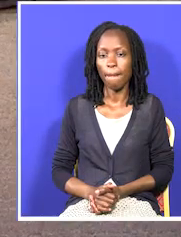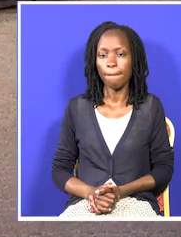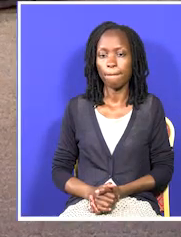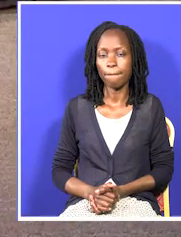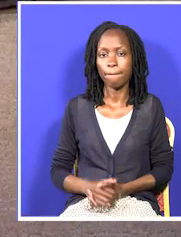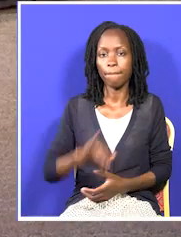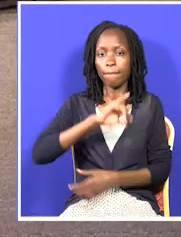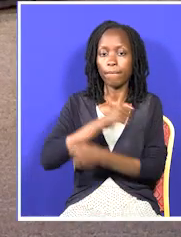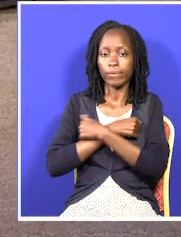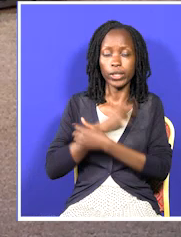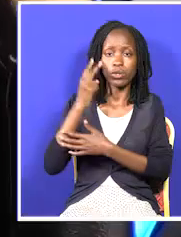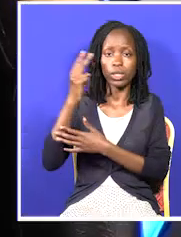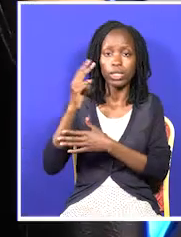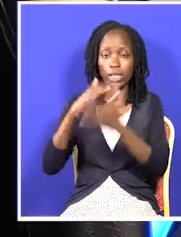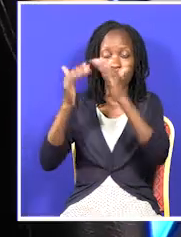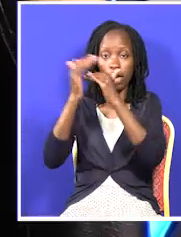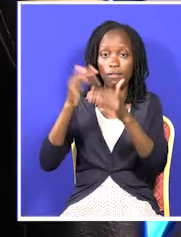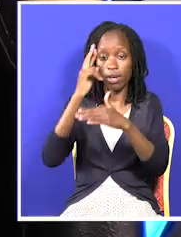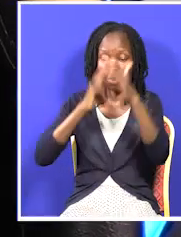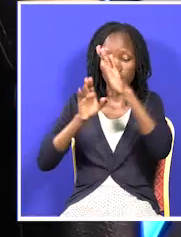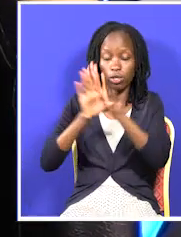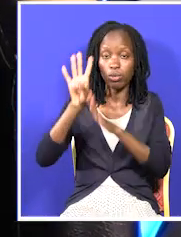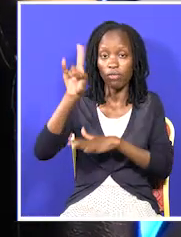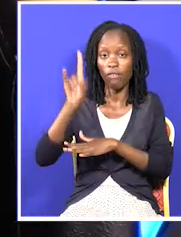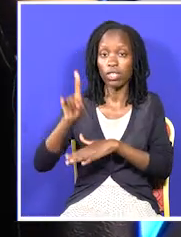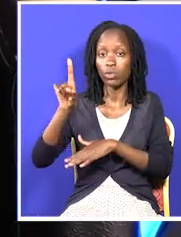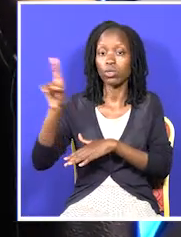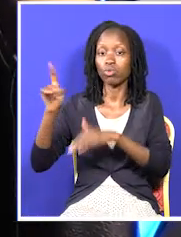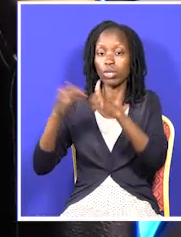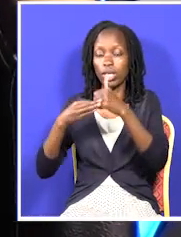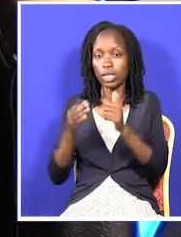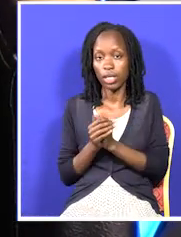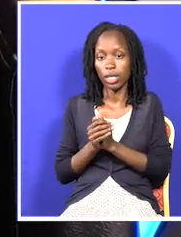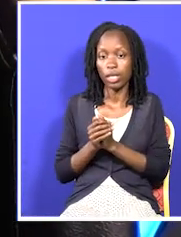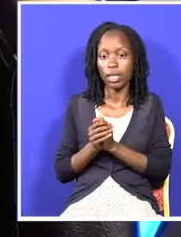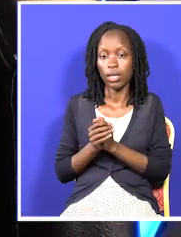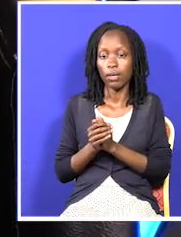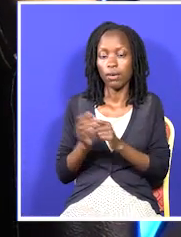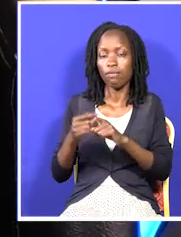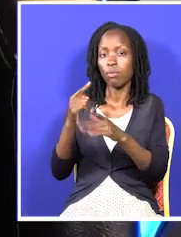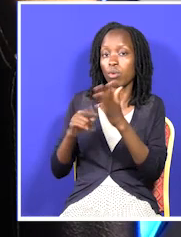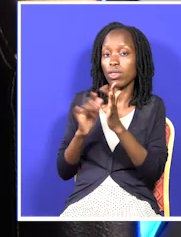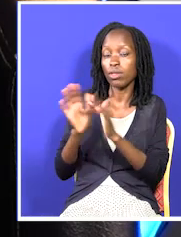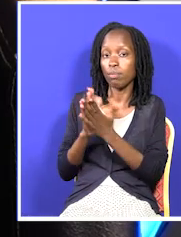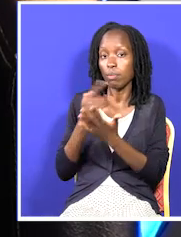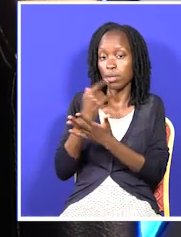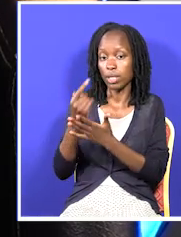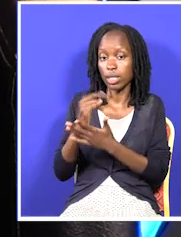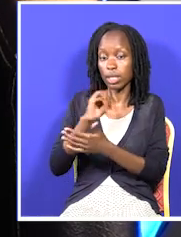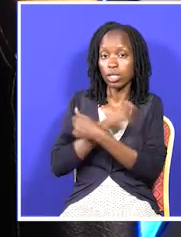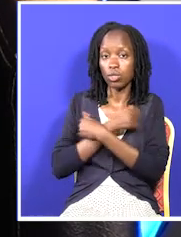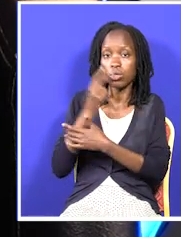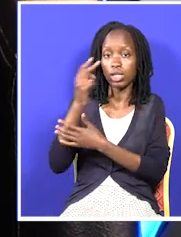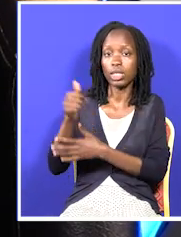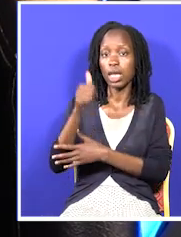John sees heaven. Revelation chapter 4, verse 1 to 8. From what the scripture says, John